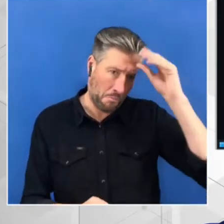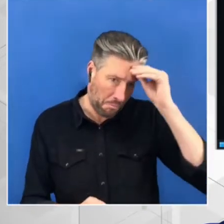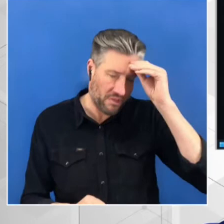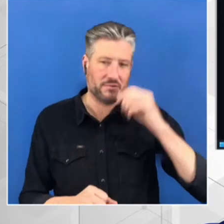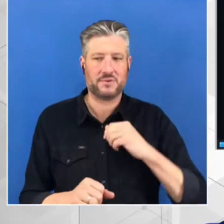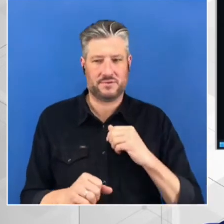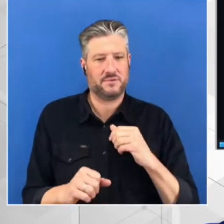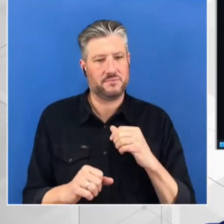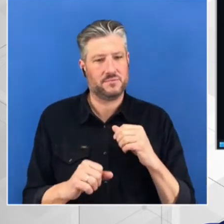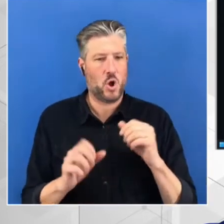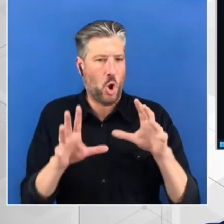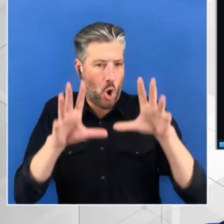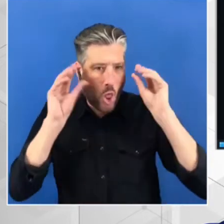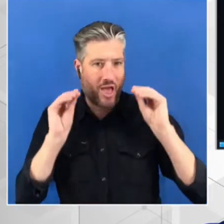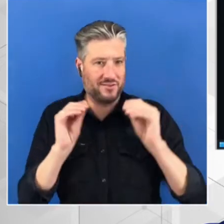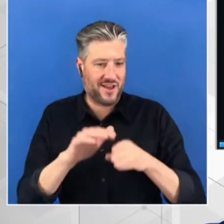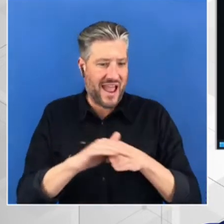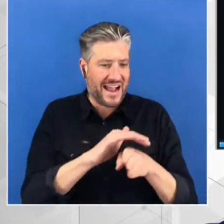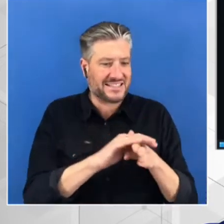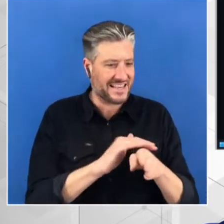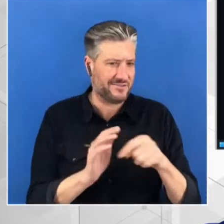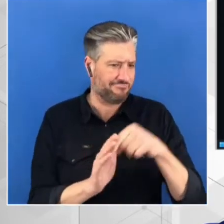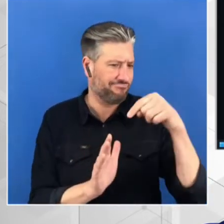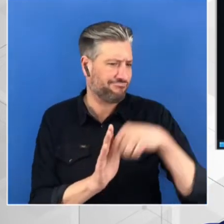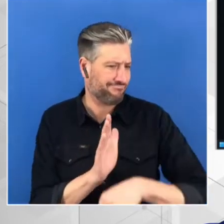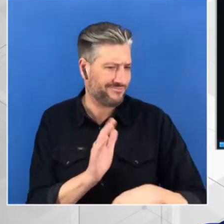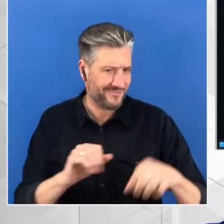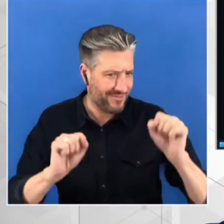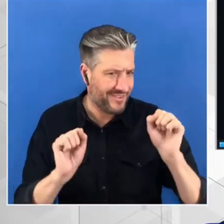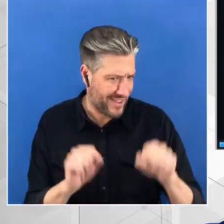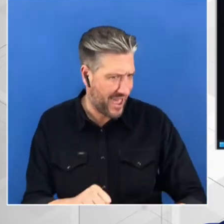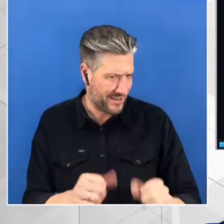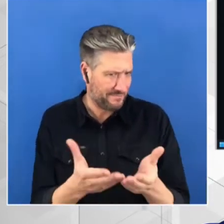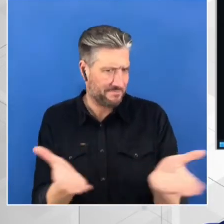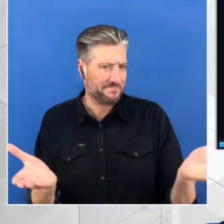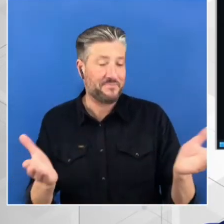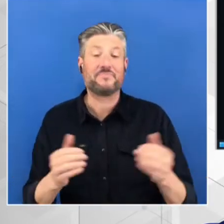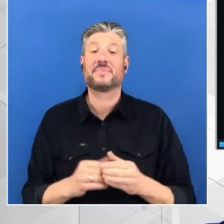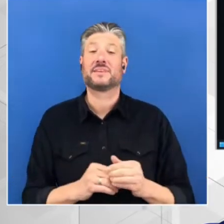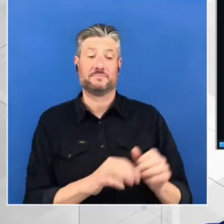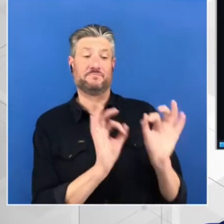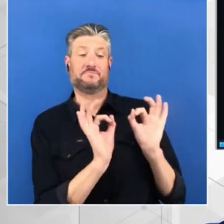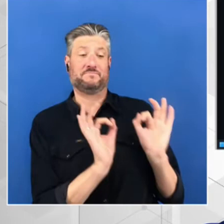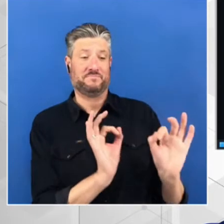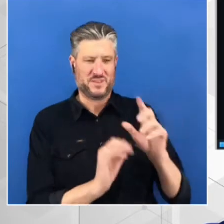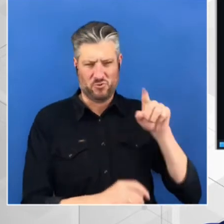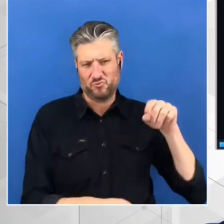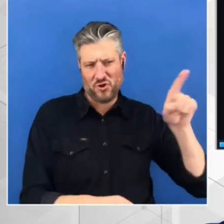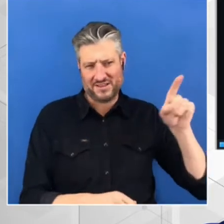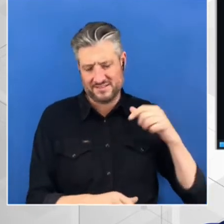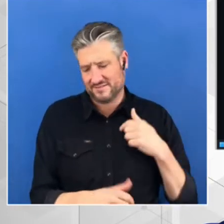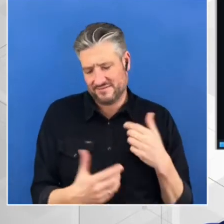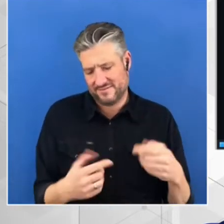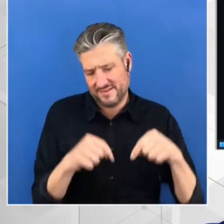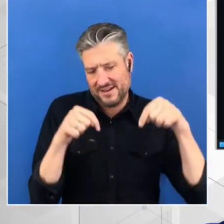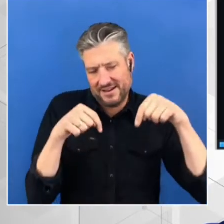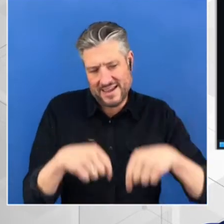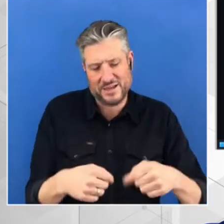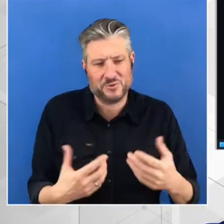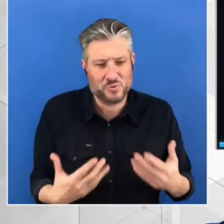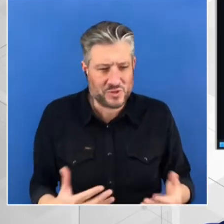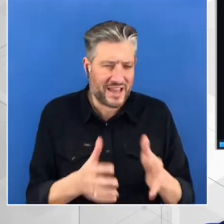Exactly. And that's the main reason that we're here today. Because all of the information and requirements that go into accessibility testing, quite frankly, can just